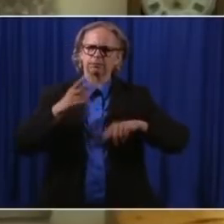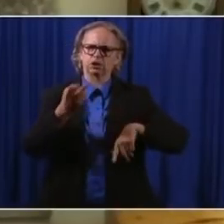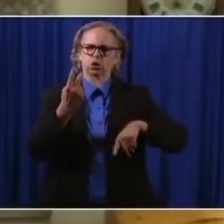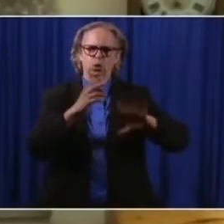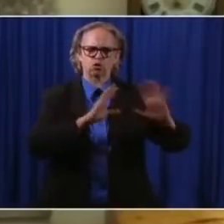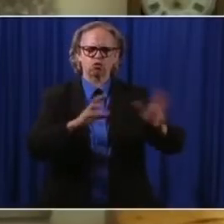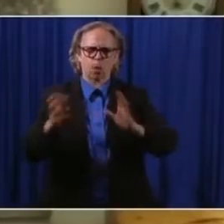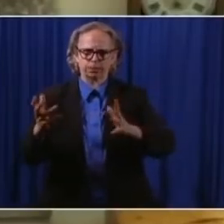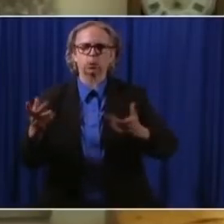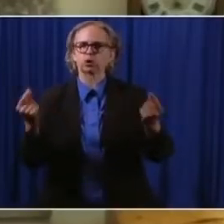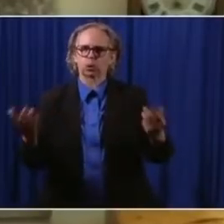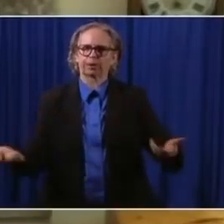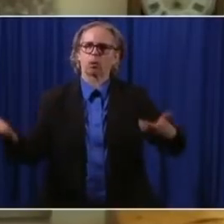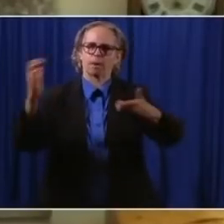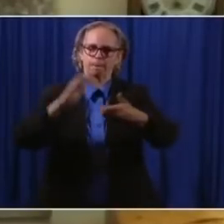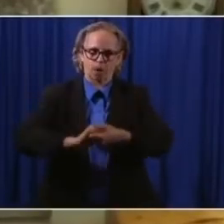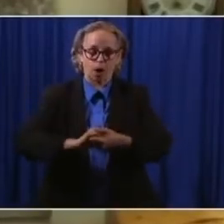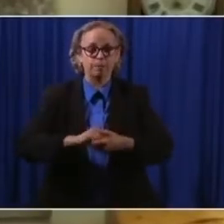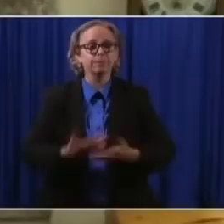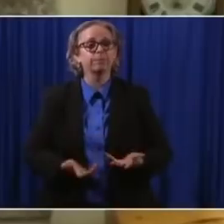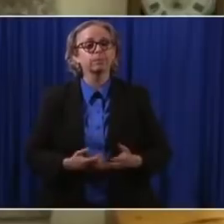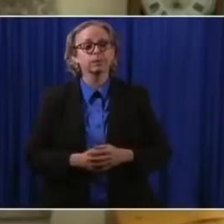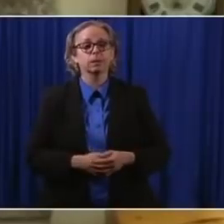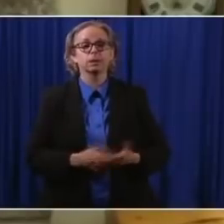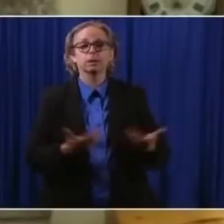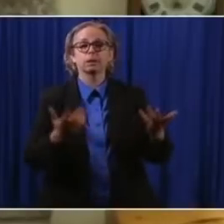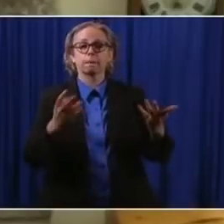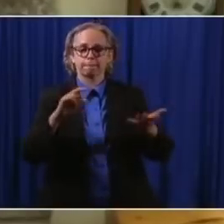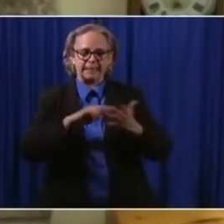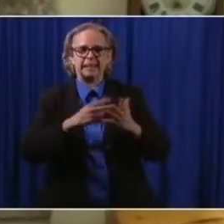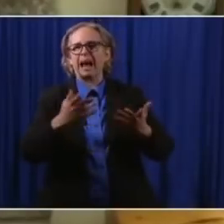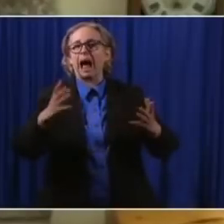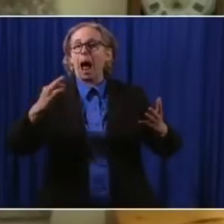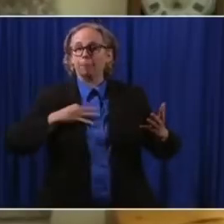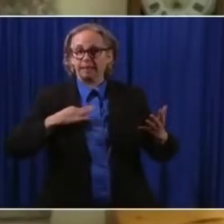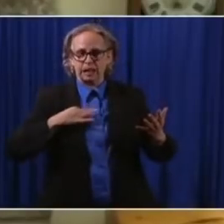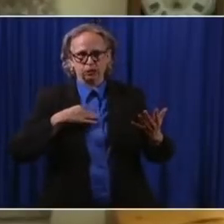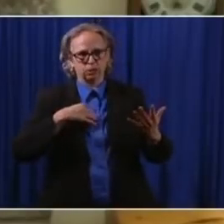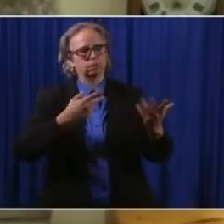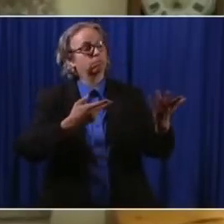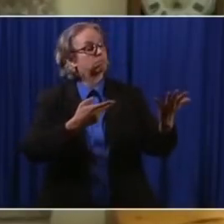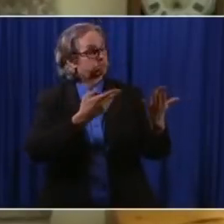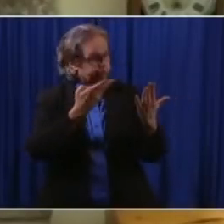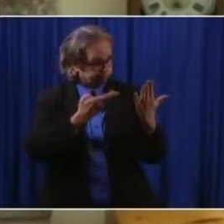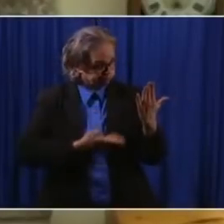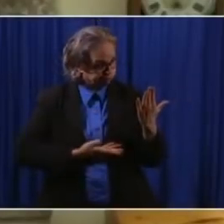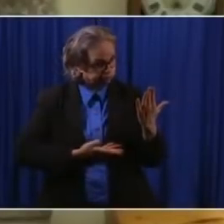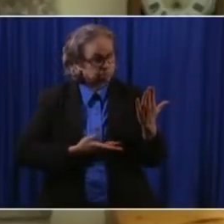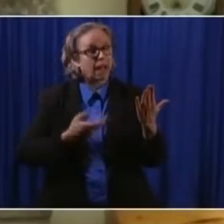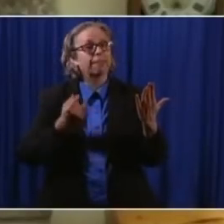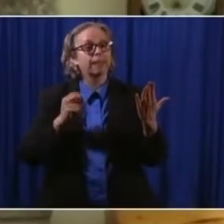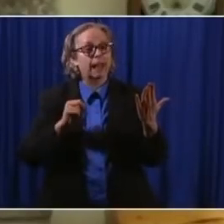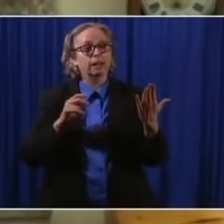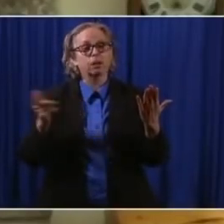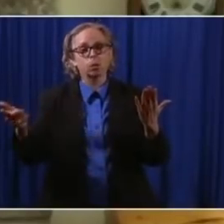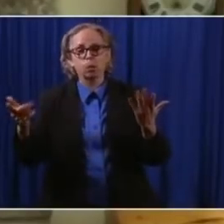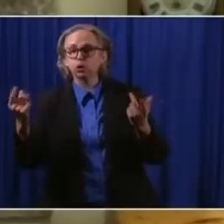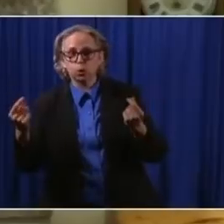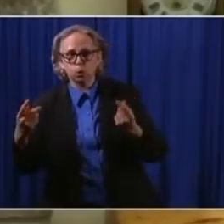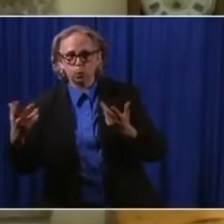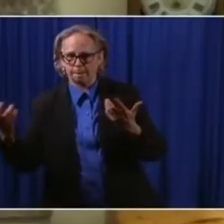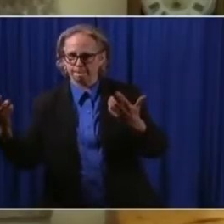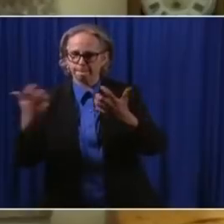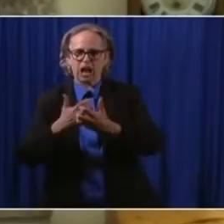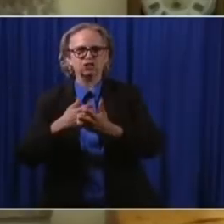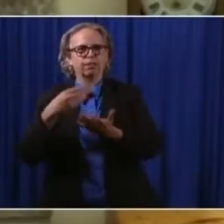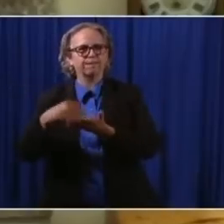applications and to make sure that everyone knows what's going on, and the other is to provide the matching funding which